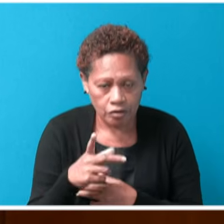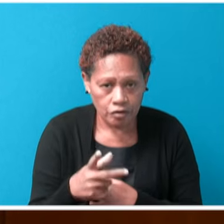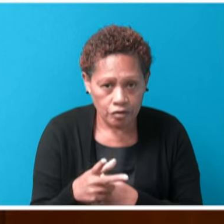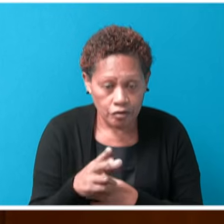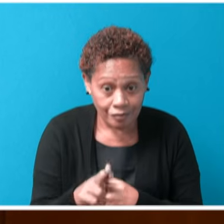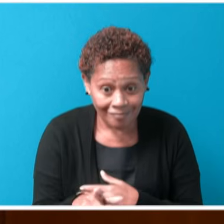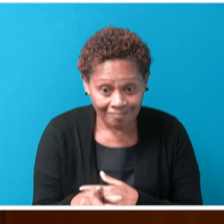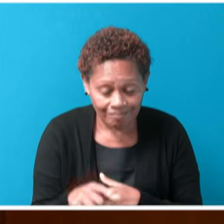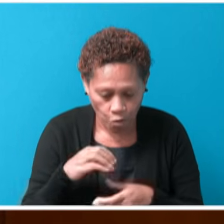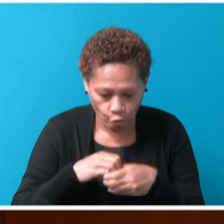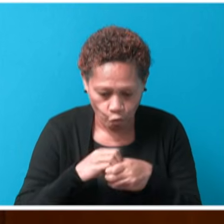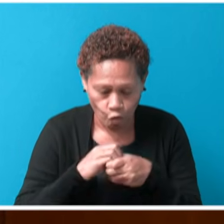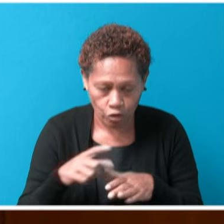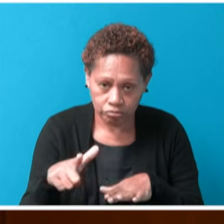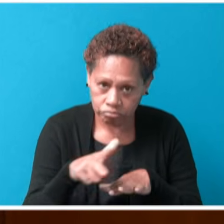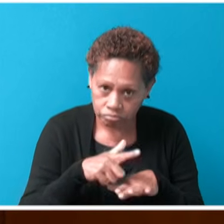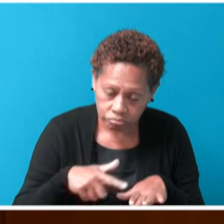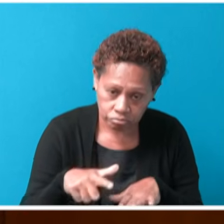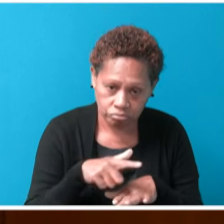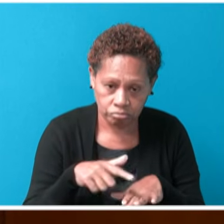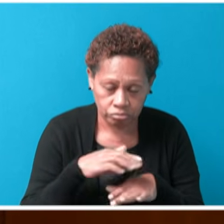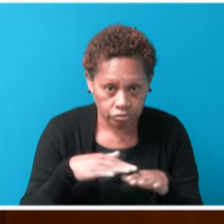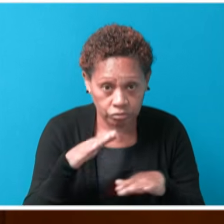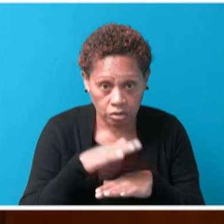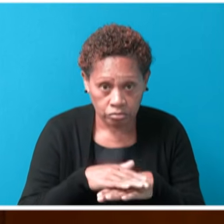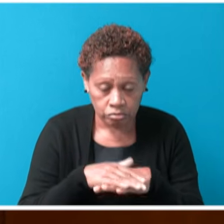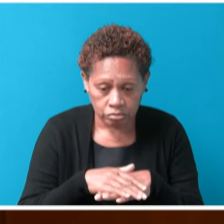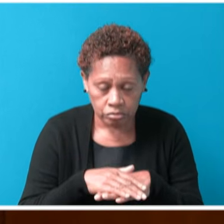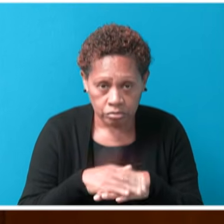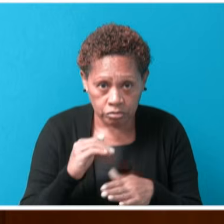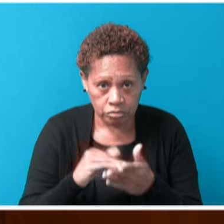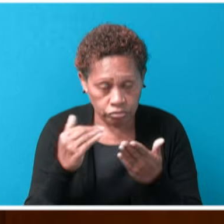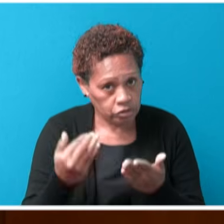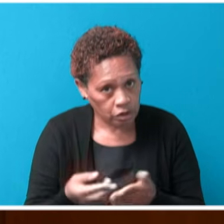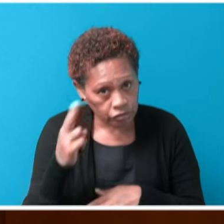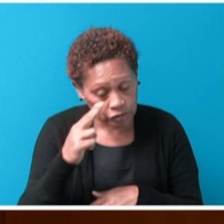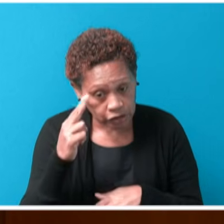land since it became the seat of our then colonial and now national capital,